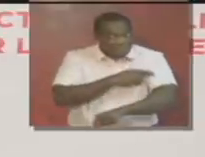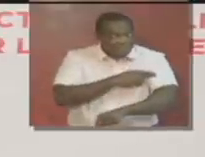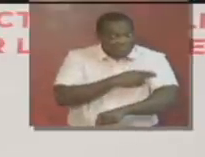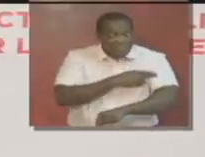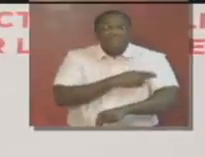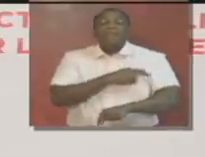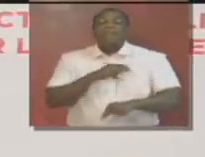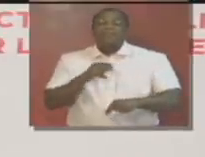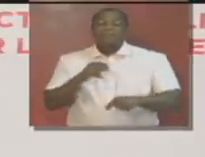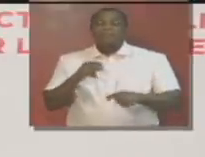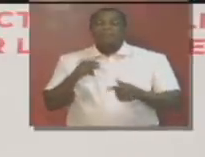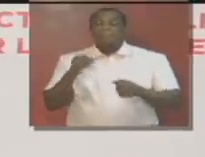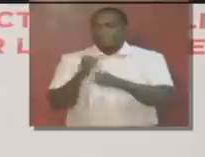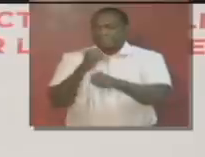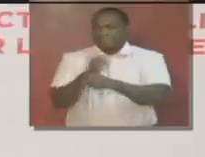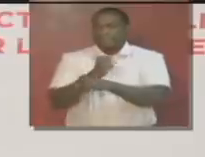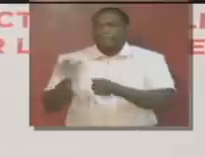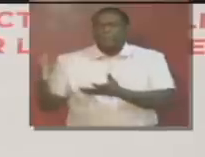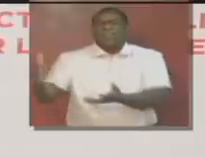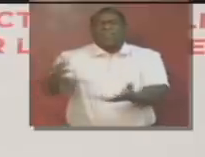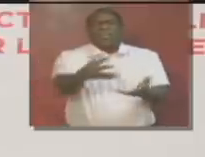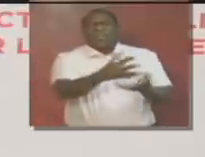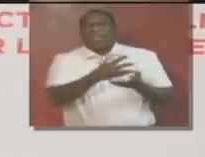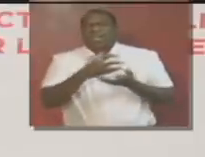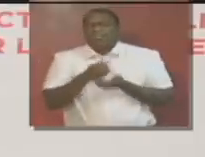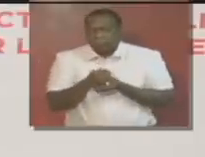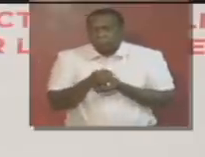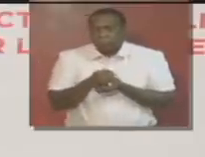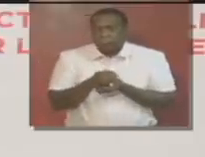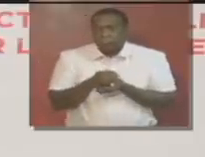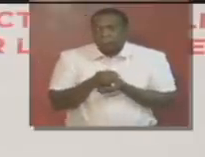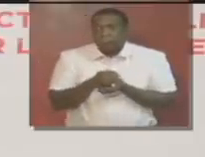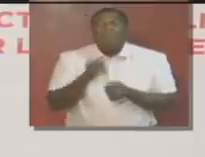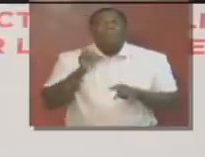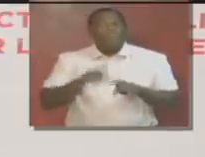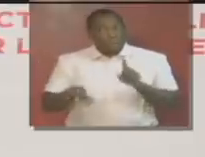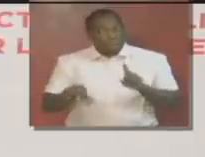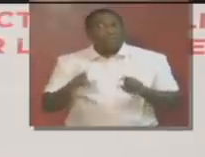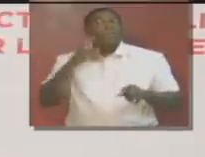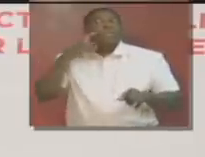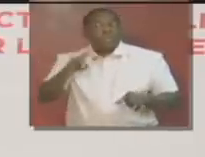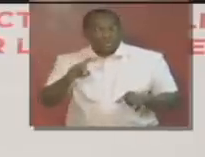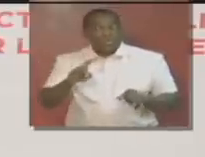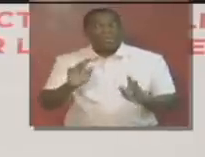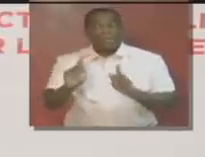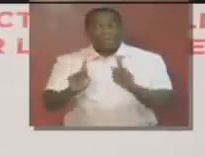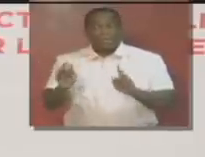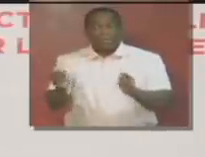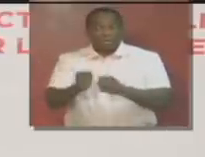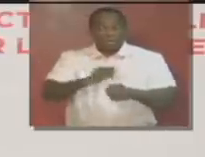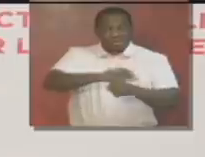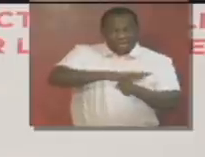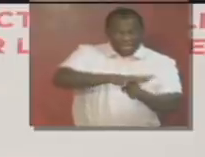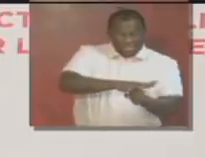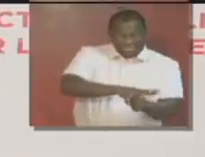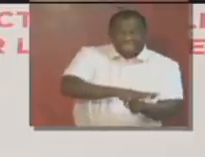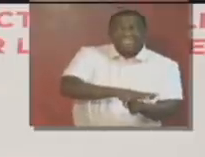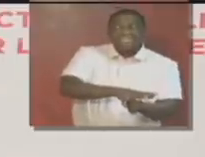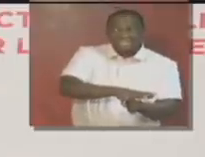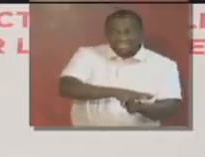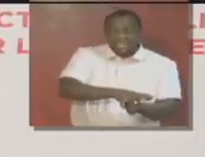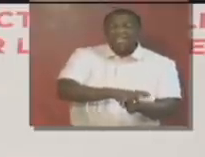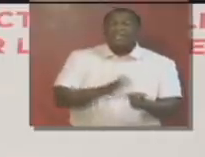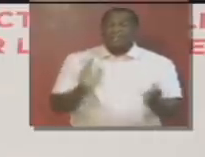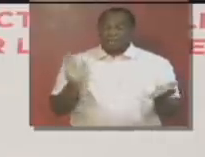the representation of these conditions in the COVID-19 patients was similar to what we have noted in the